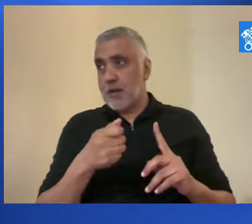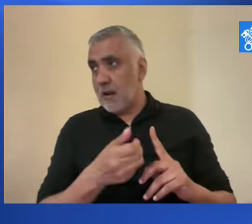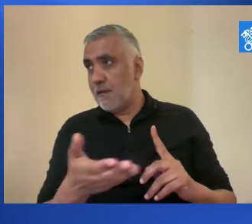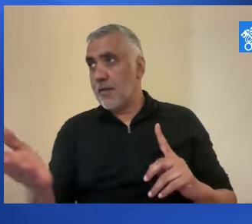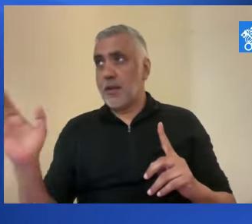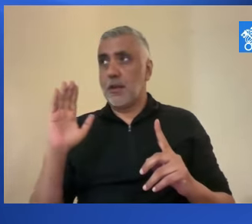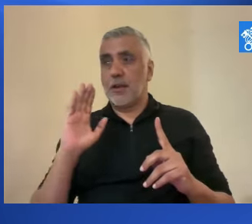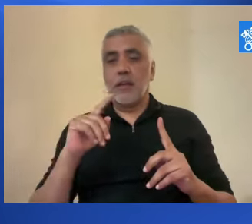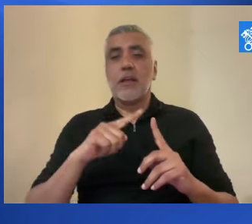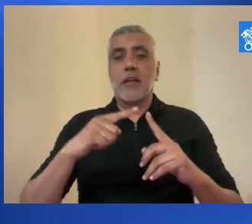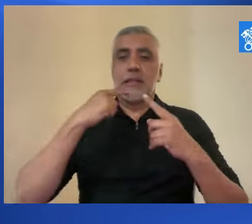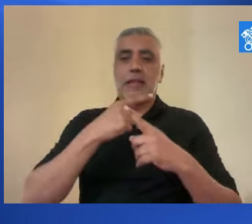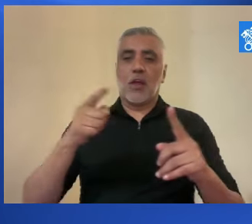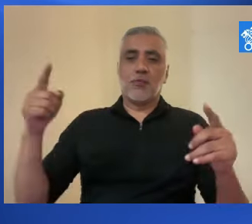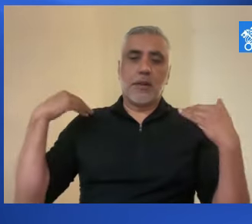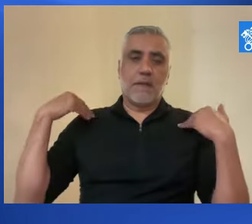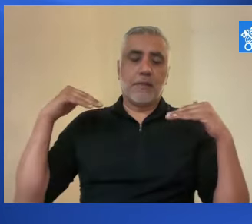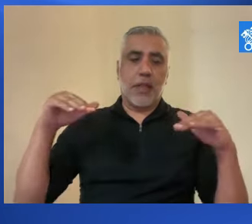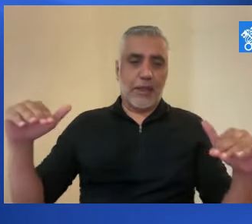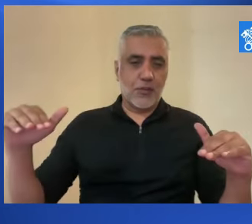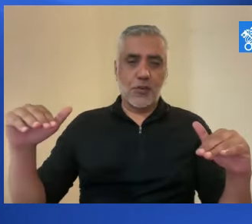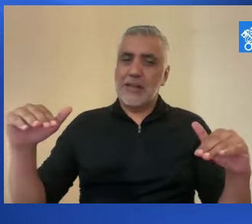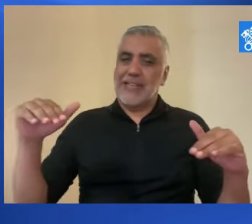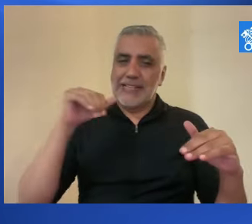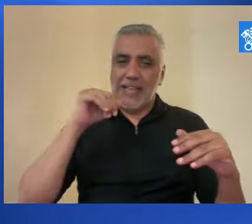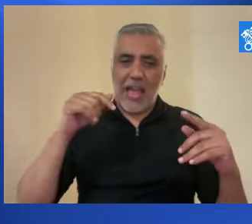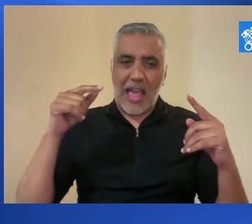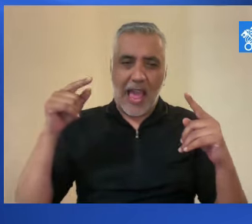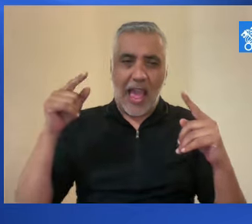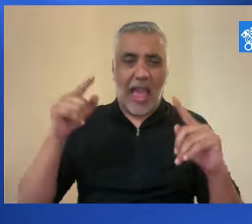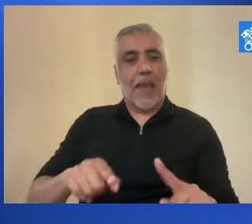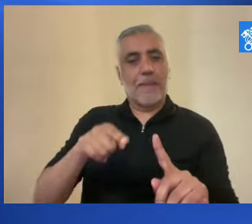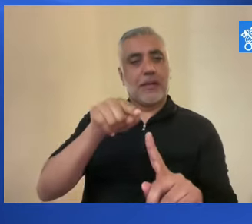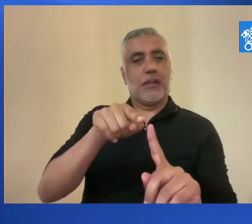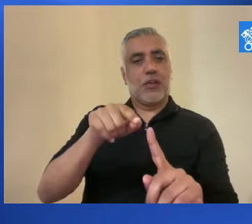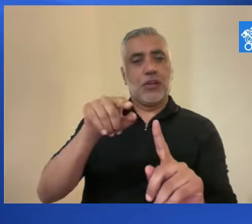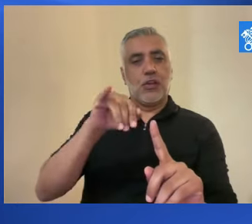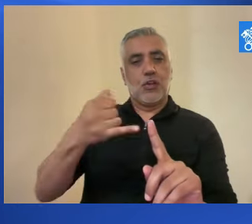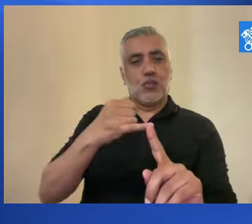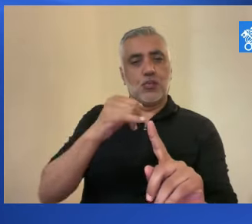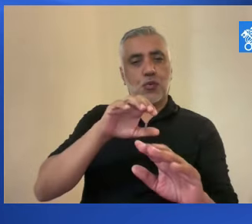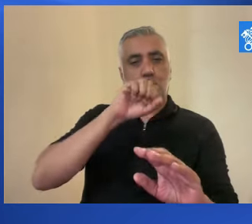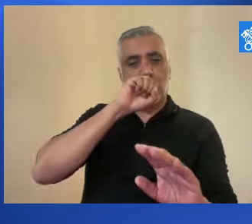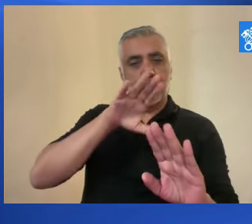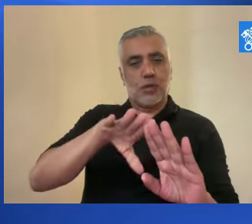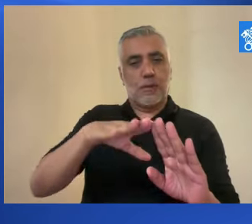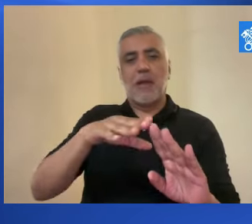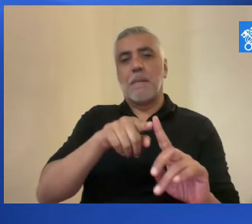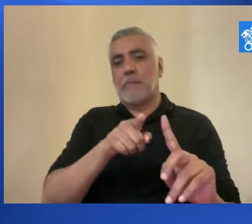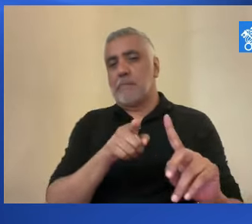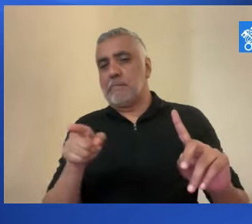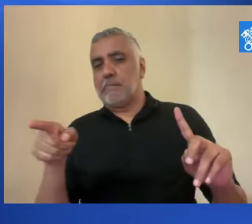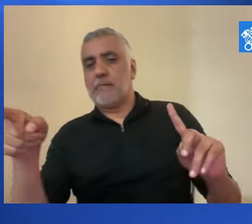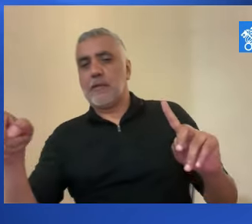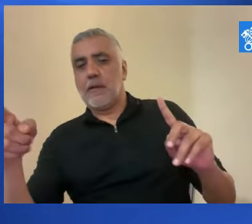at the doors of Jerusalem, but in a remote village in Galilee, so insignificant that people